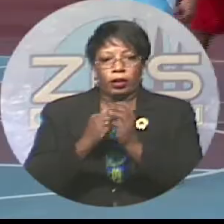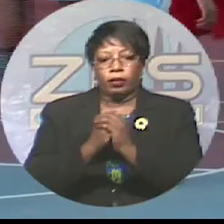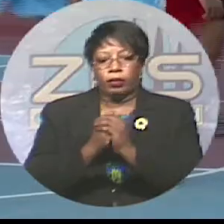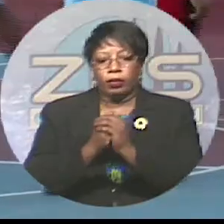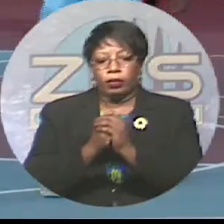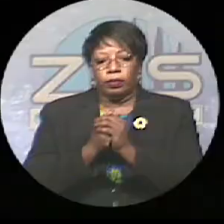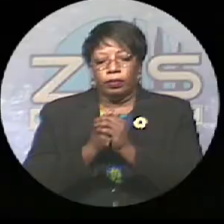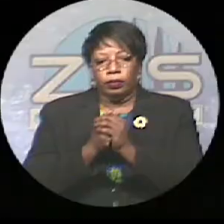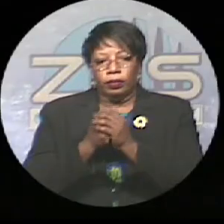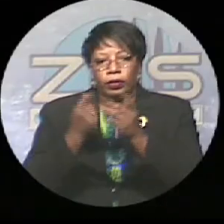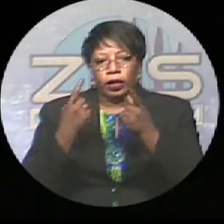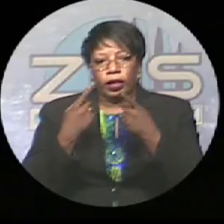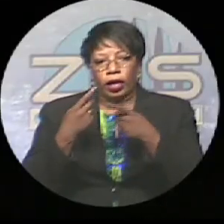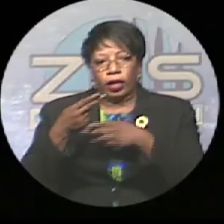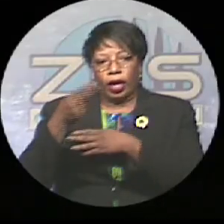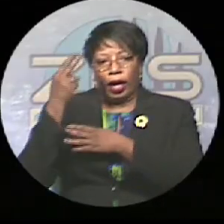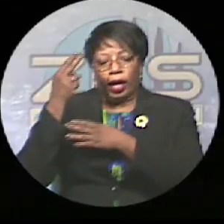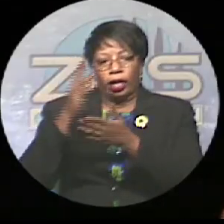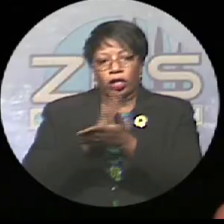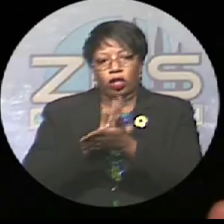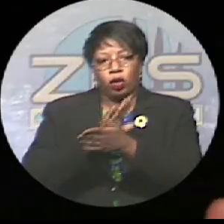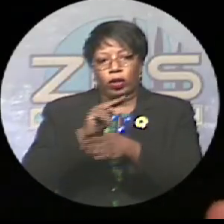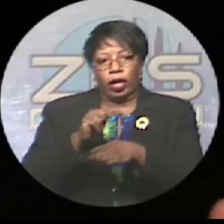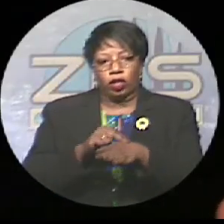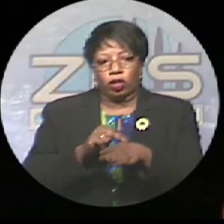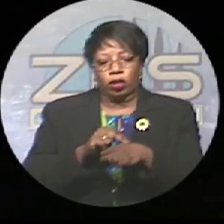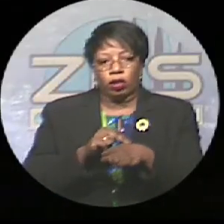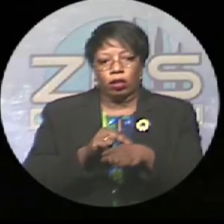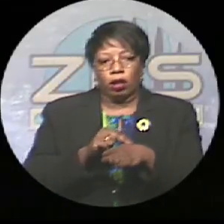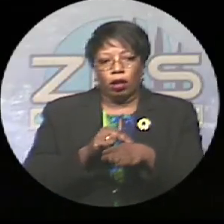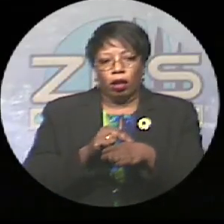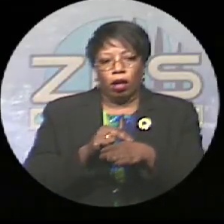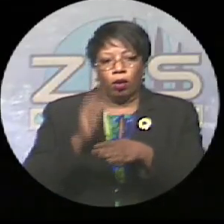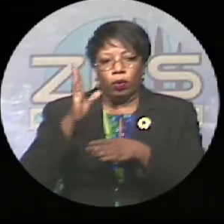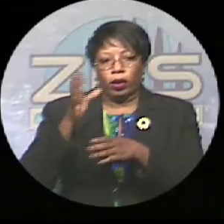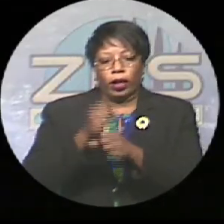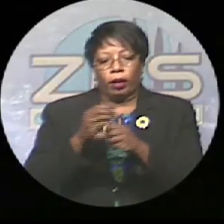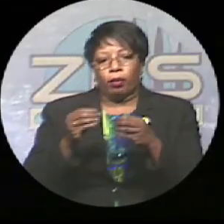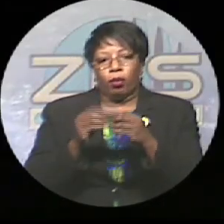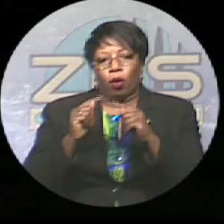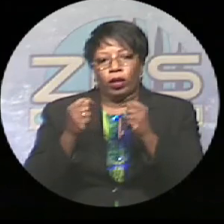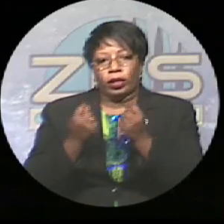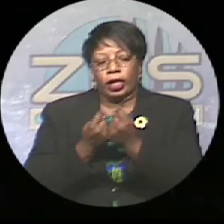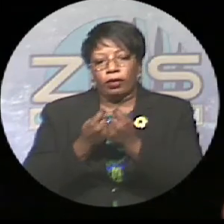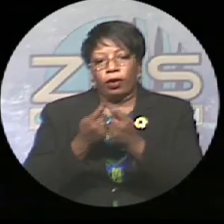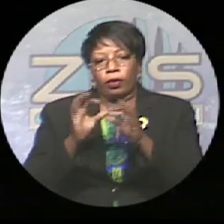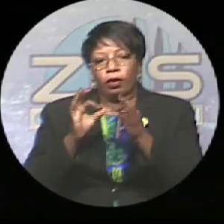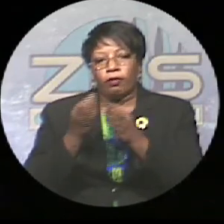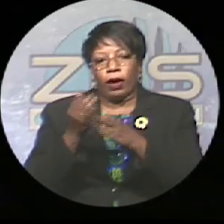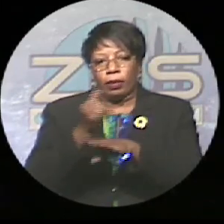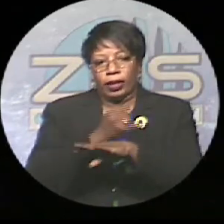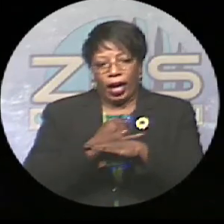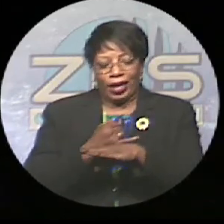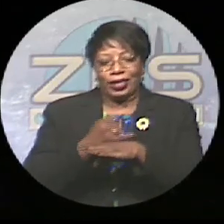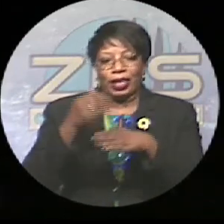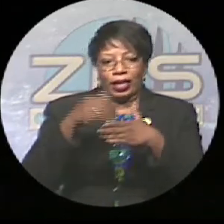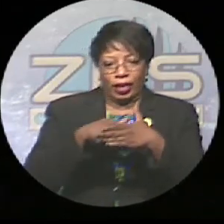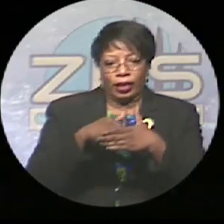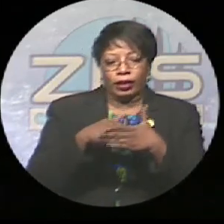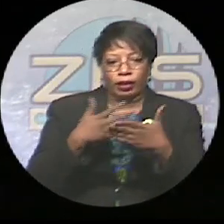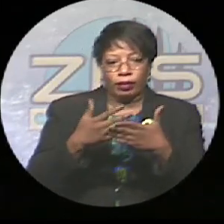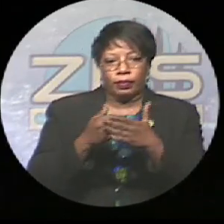successful, and hopefully the high school nationals will get more teams from the Family Islands involved. And, you know,